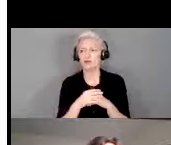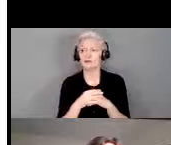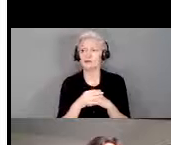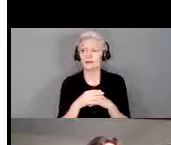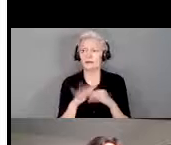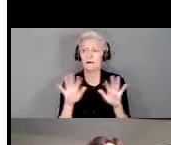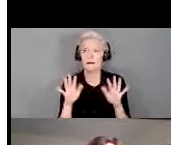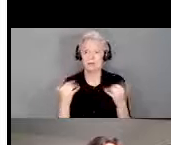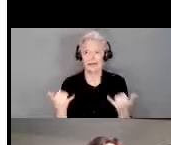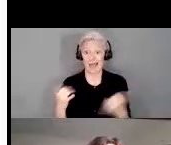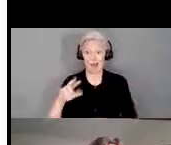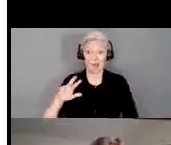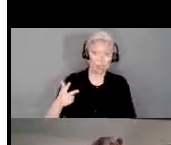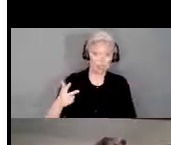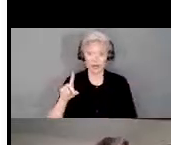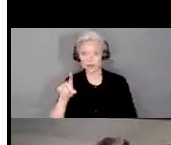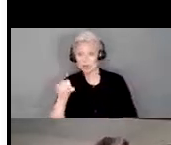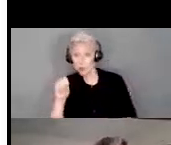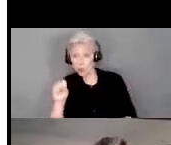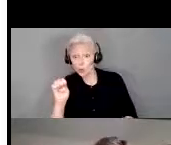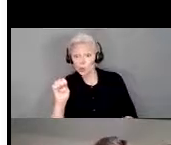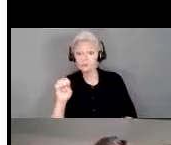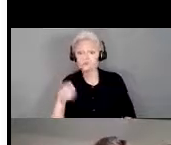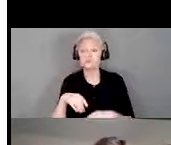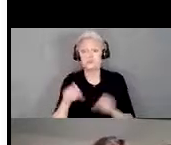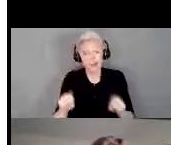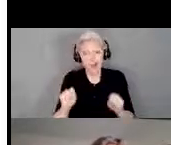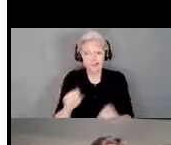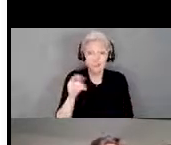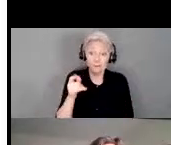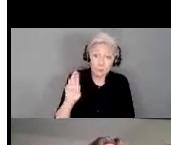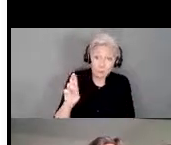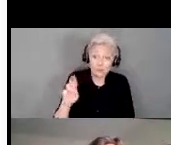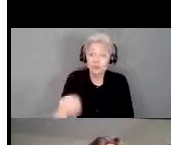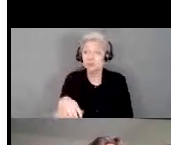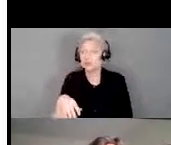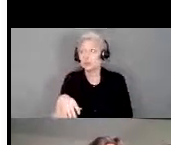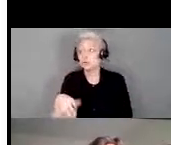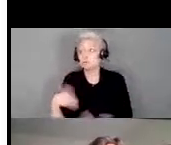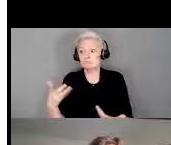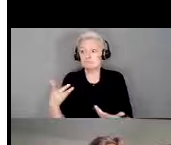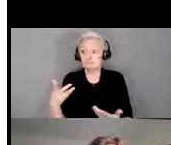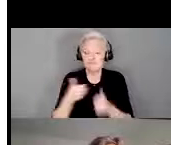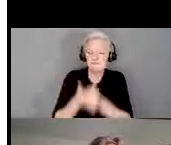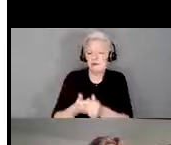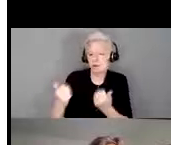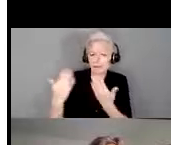third doses, potentially booster doses based on recommendations.